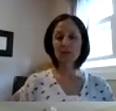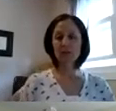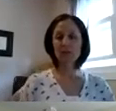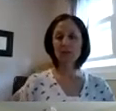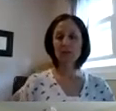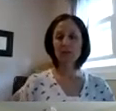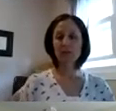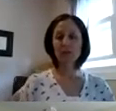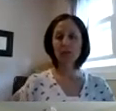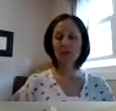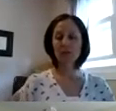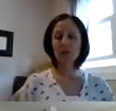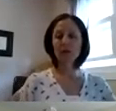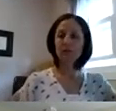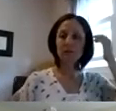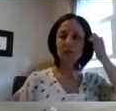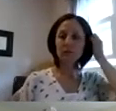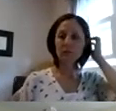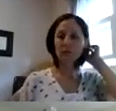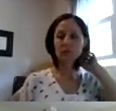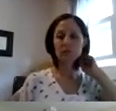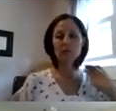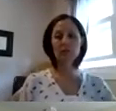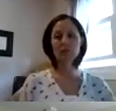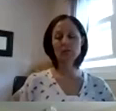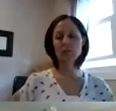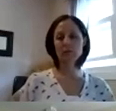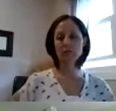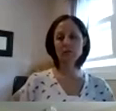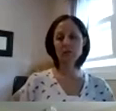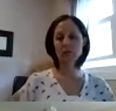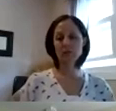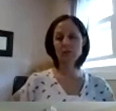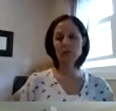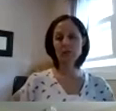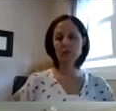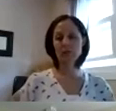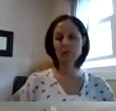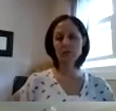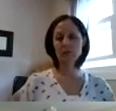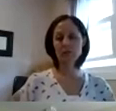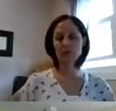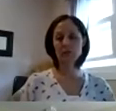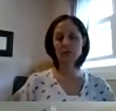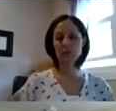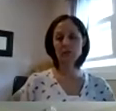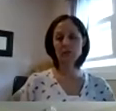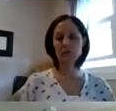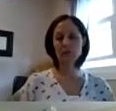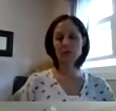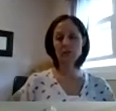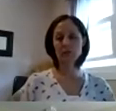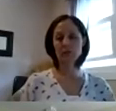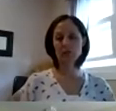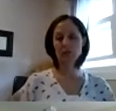exactly what those expectations are, but we feel that that's an appropriate number of hours for the amount of money.